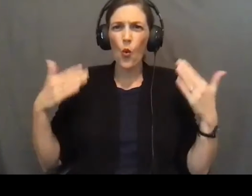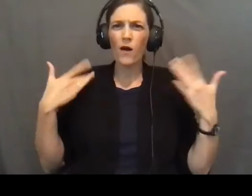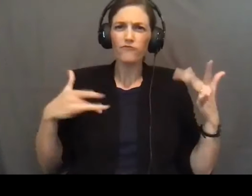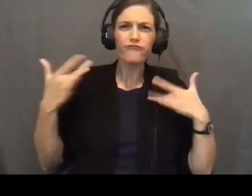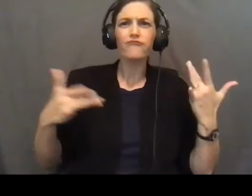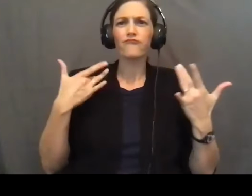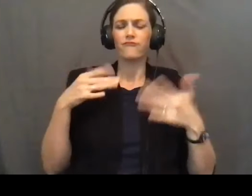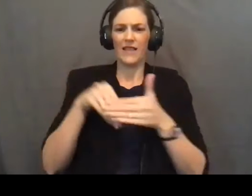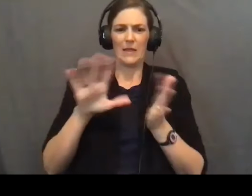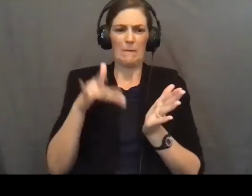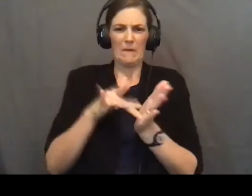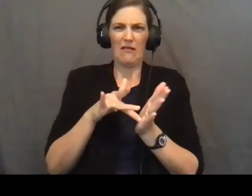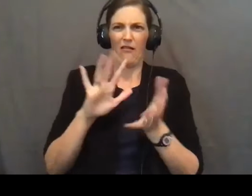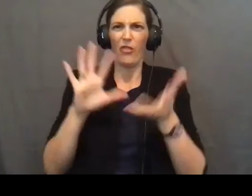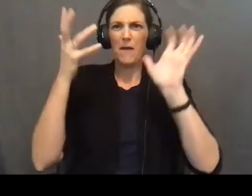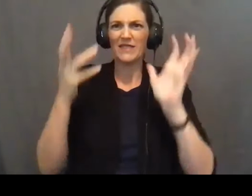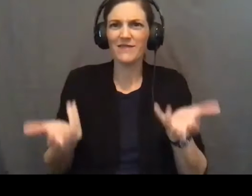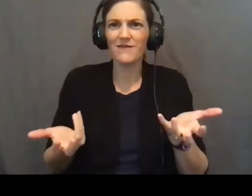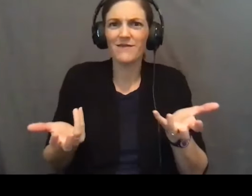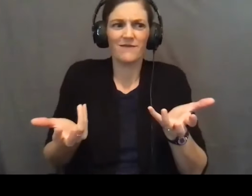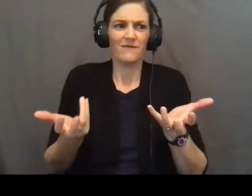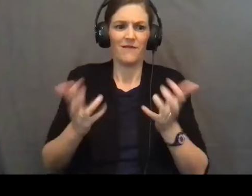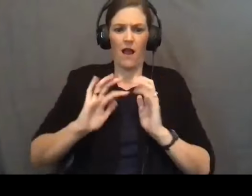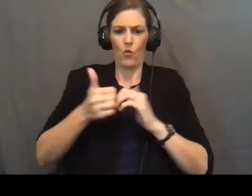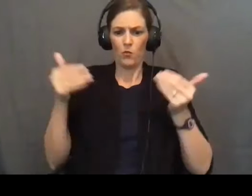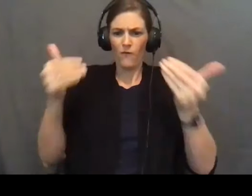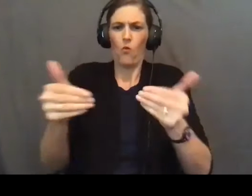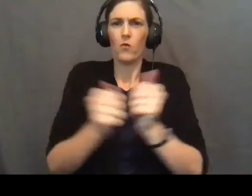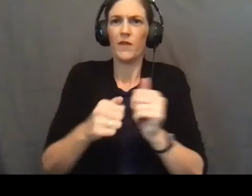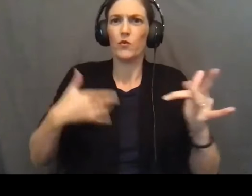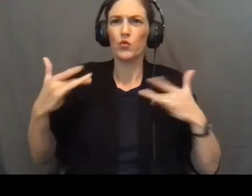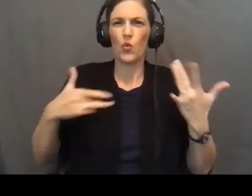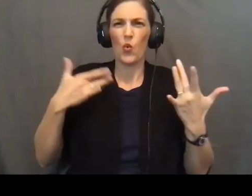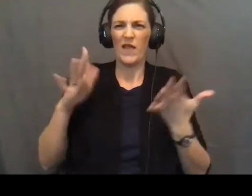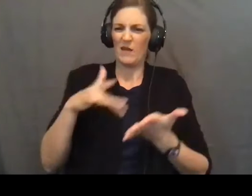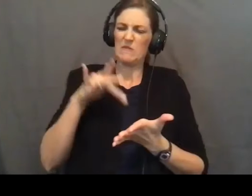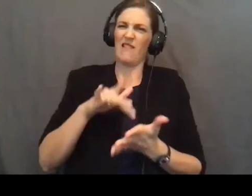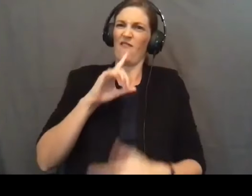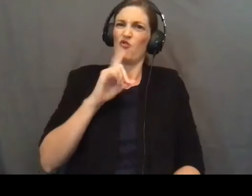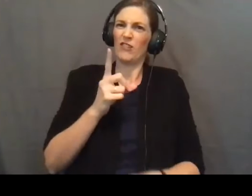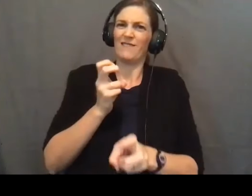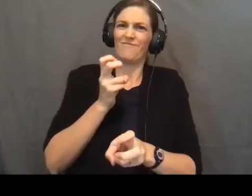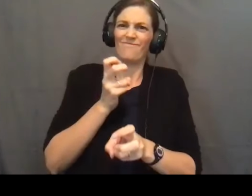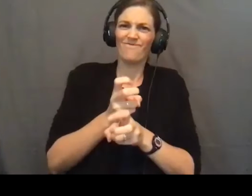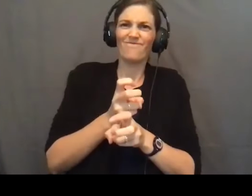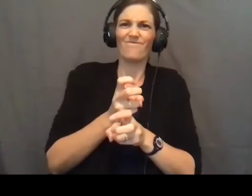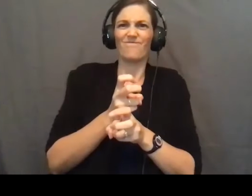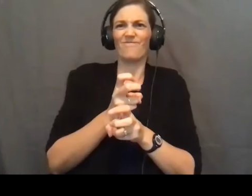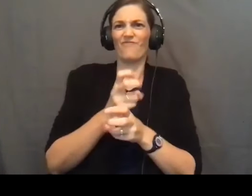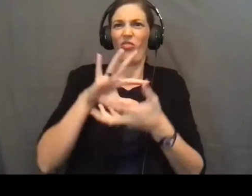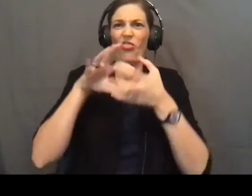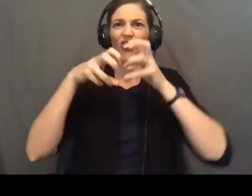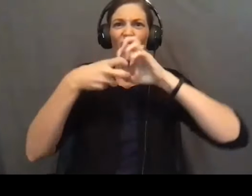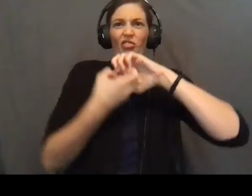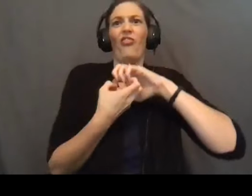this mess? How do we move forward with joy in the midst of a really difficult, kind of tangled up